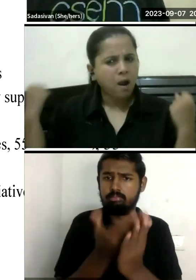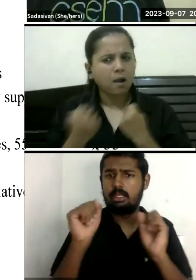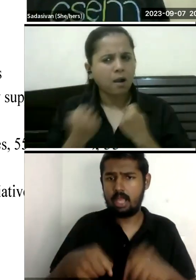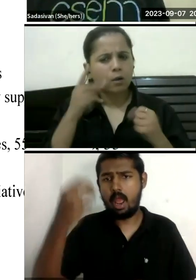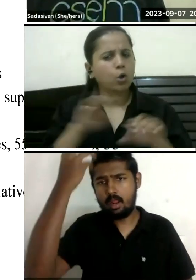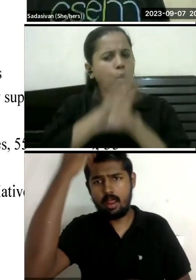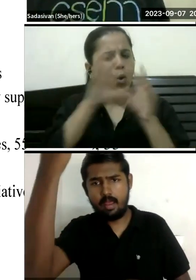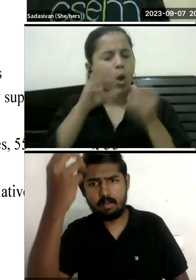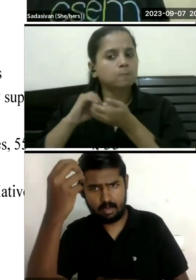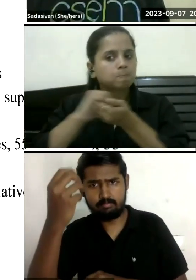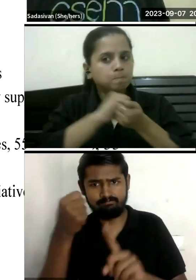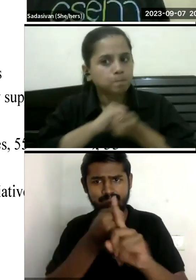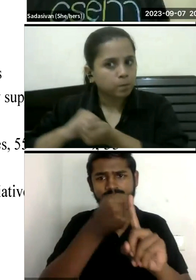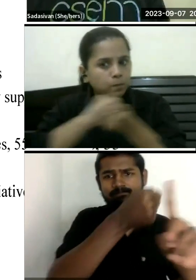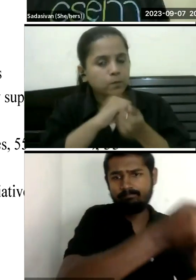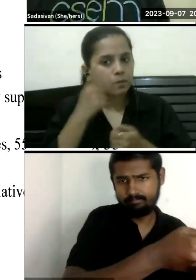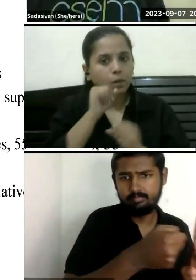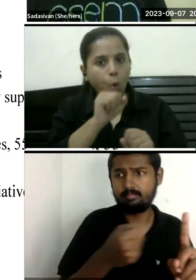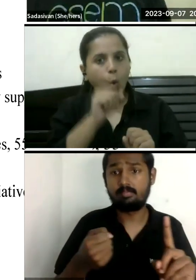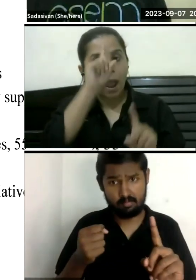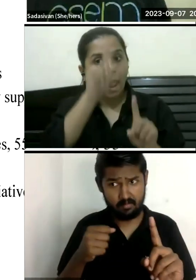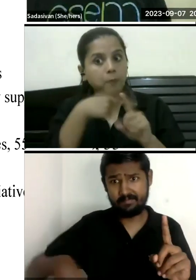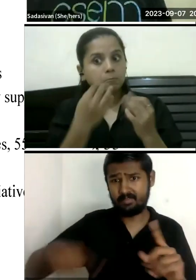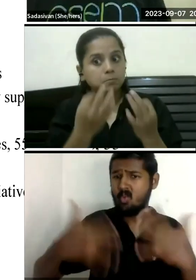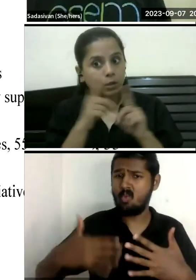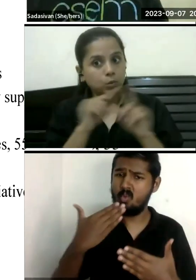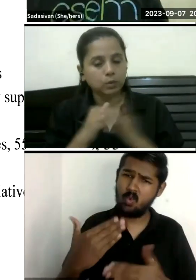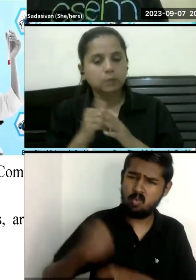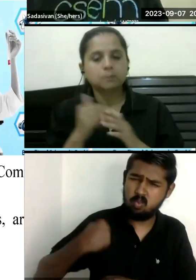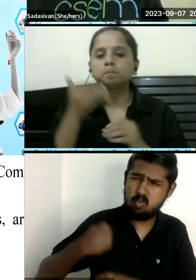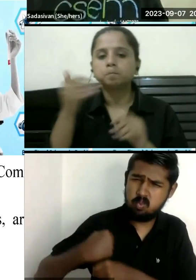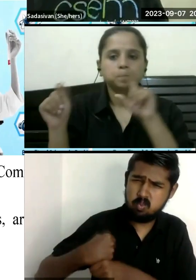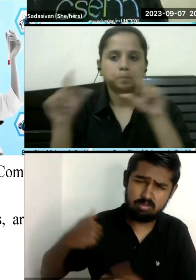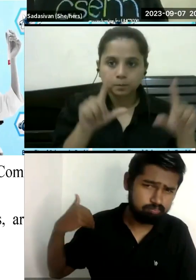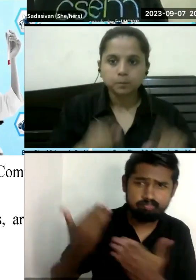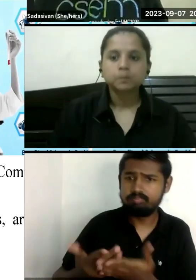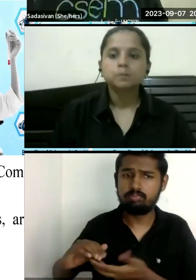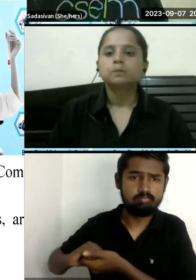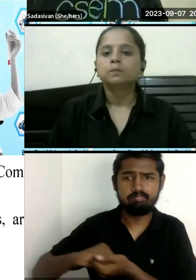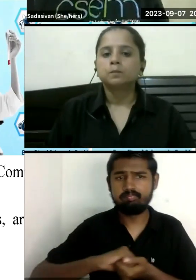collaborations and also with their expertise. Next slide, please.